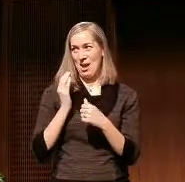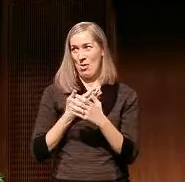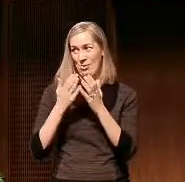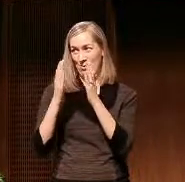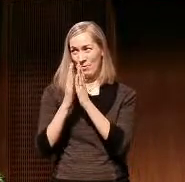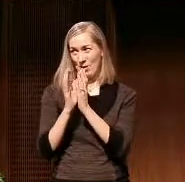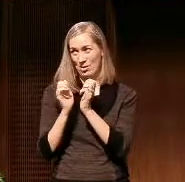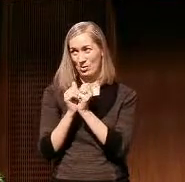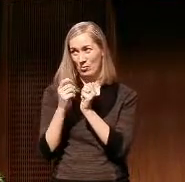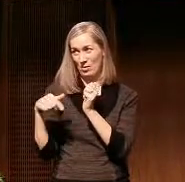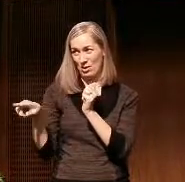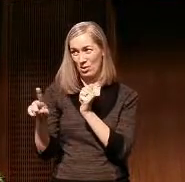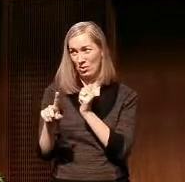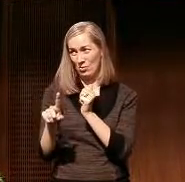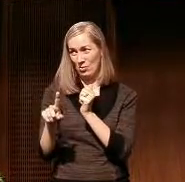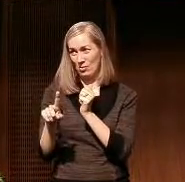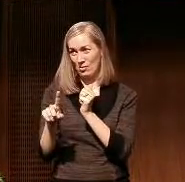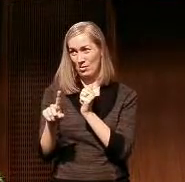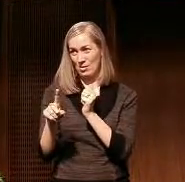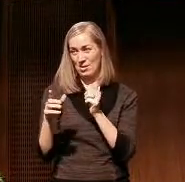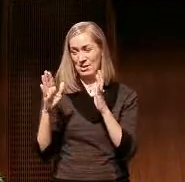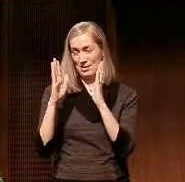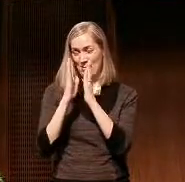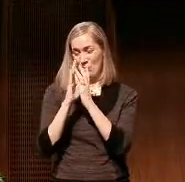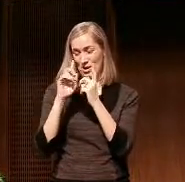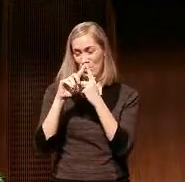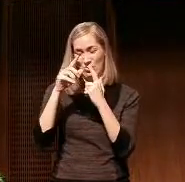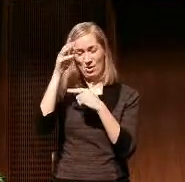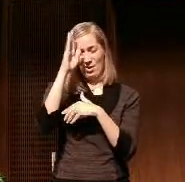you. Let's go to God in prayer.